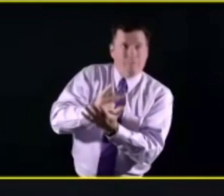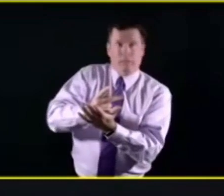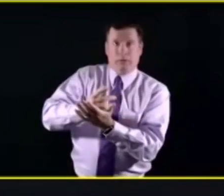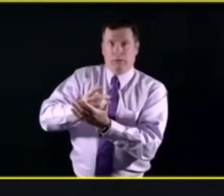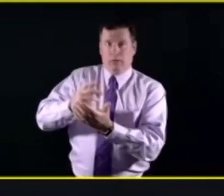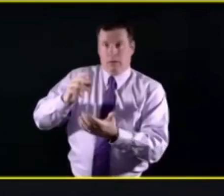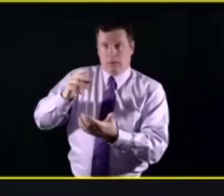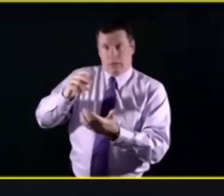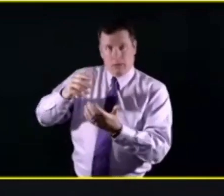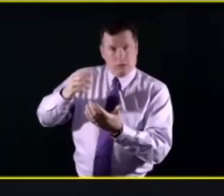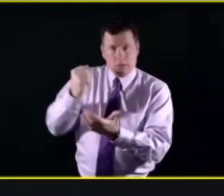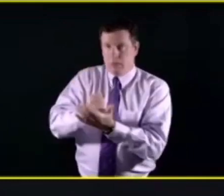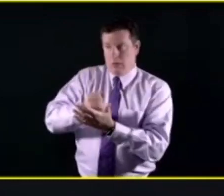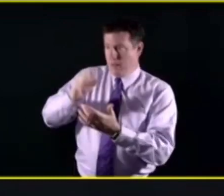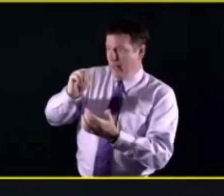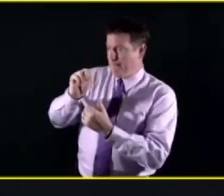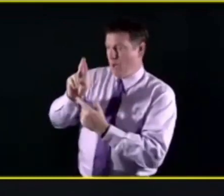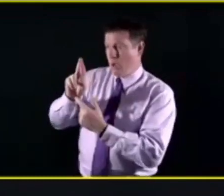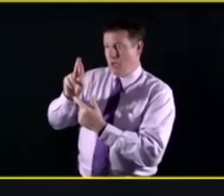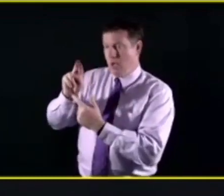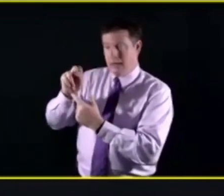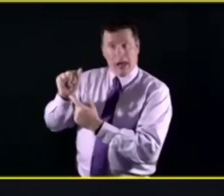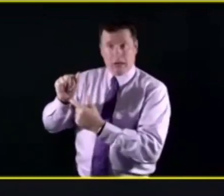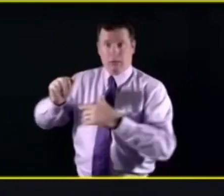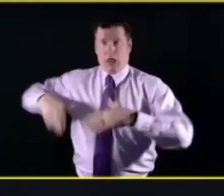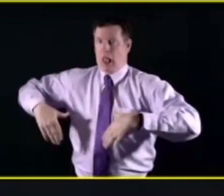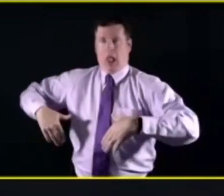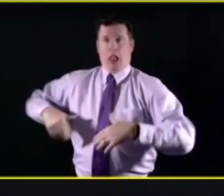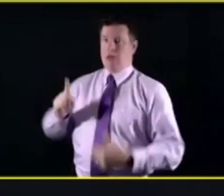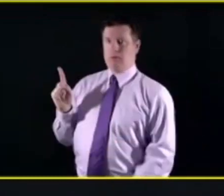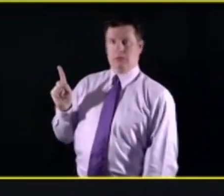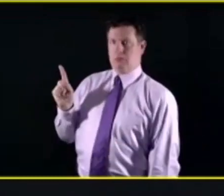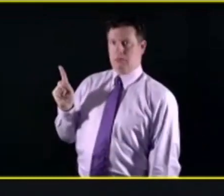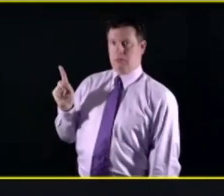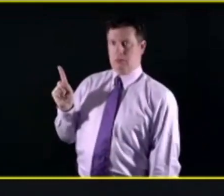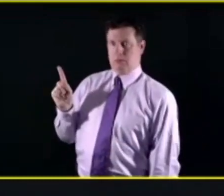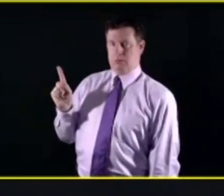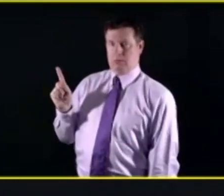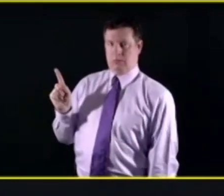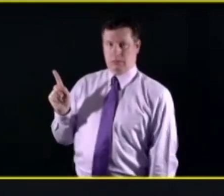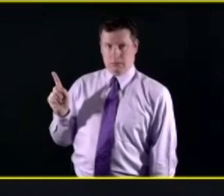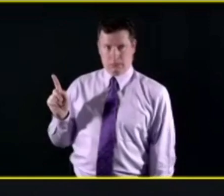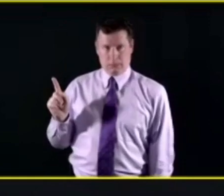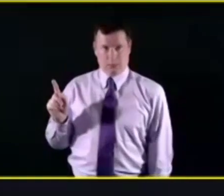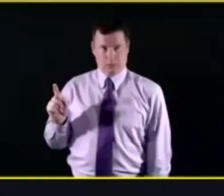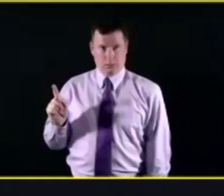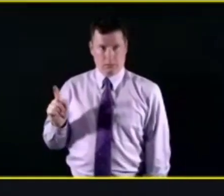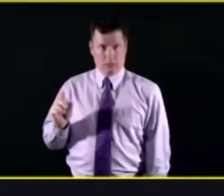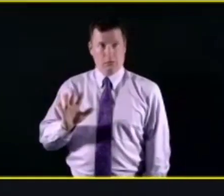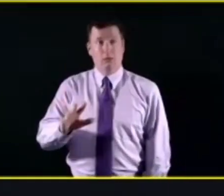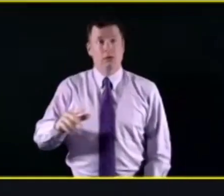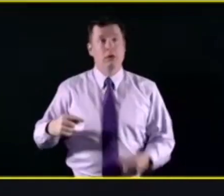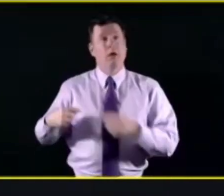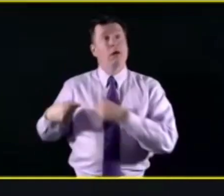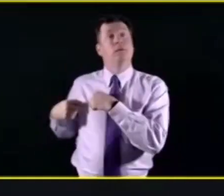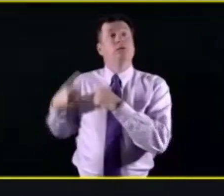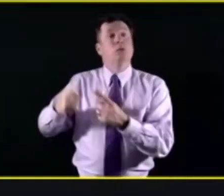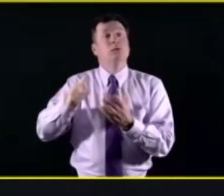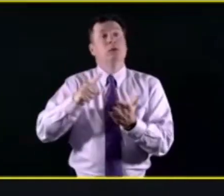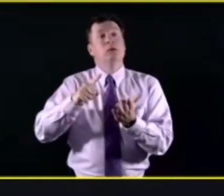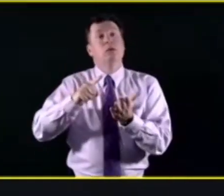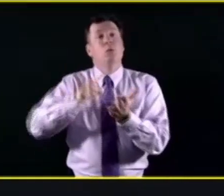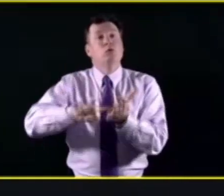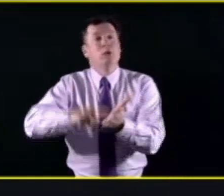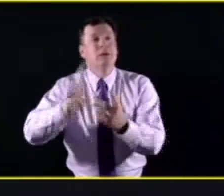accuracy and speed at which they can be developed. They've been used in cancer research in experimental vaccines for